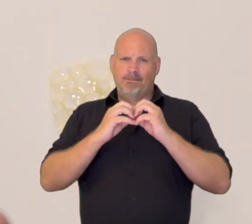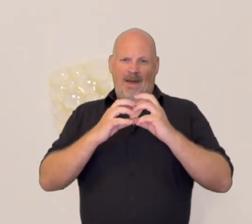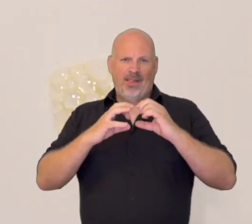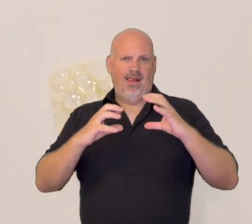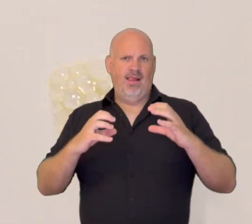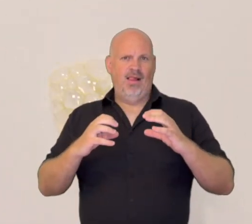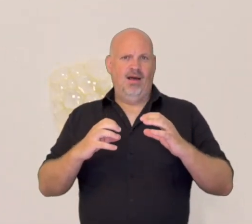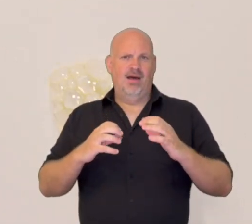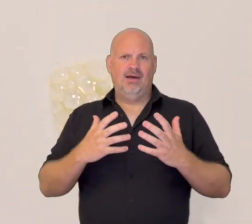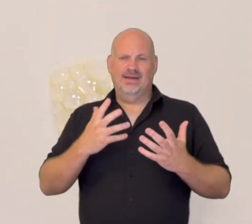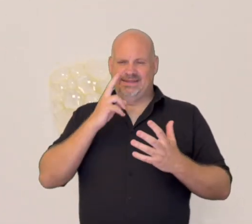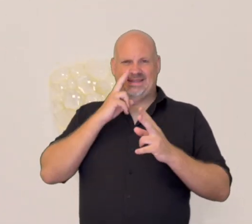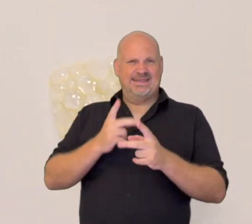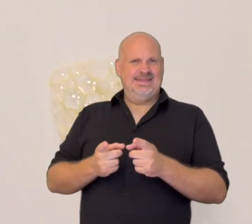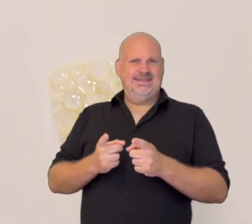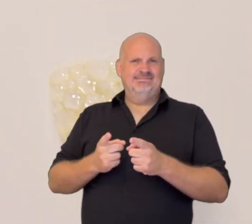as these